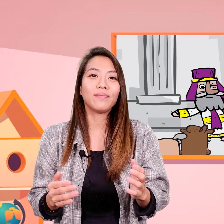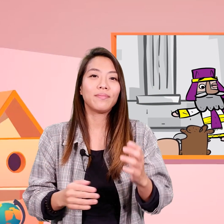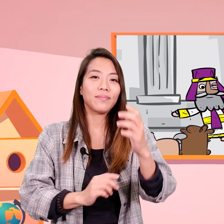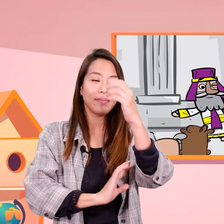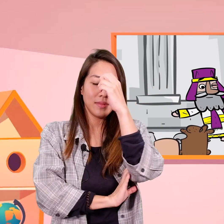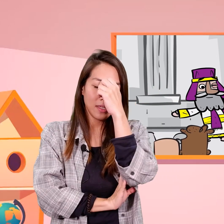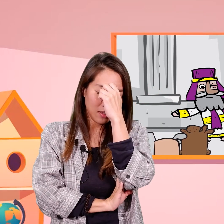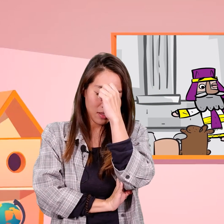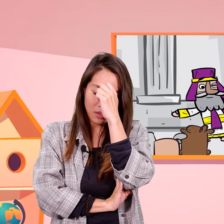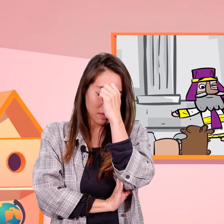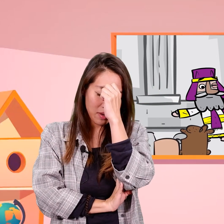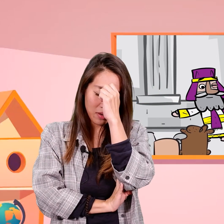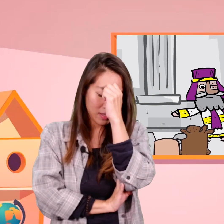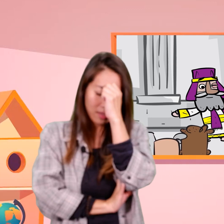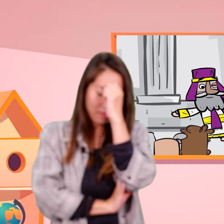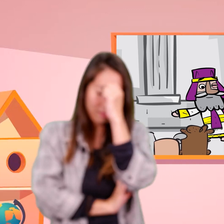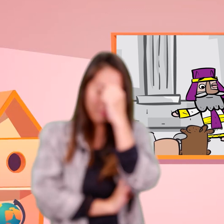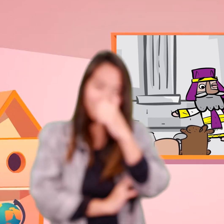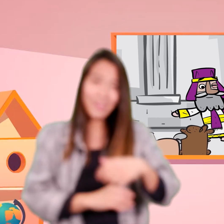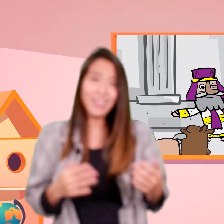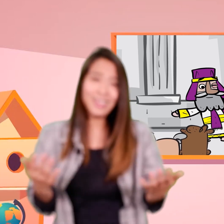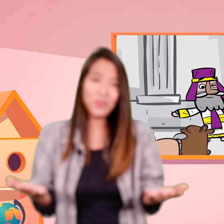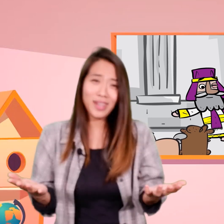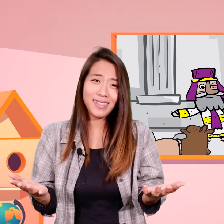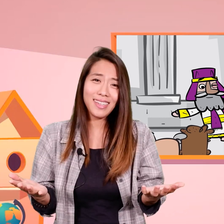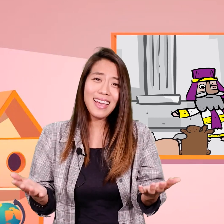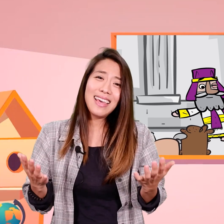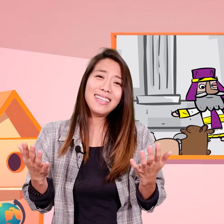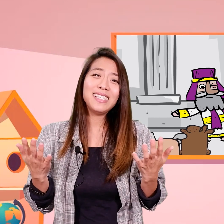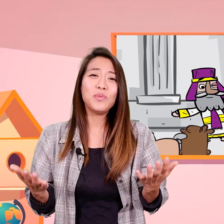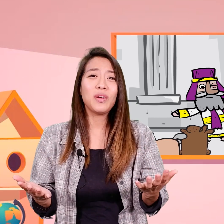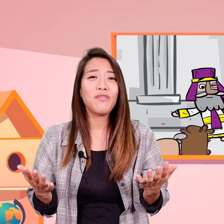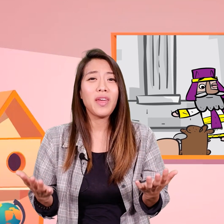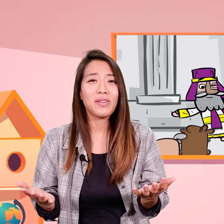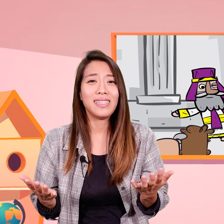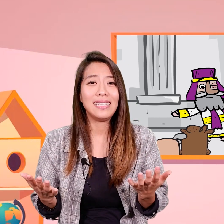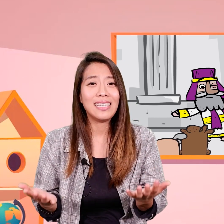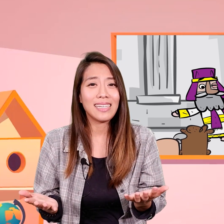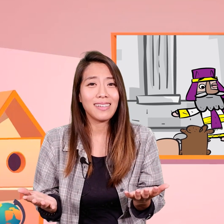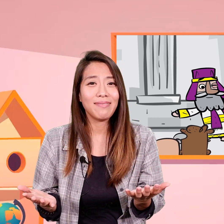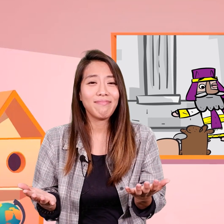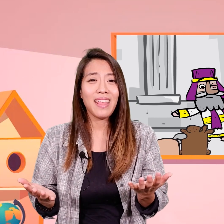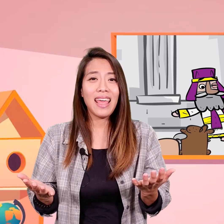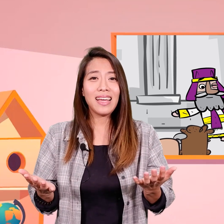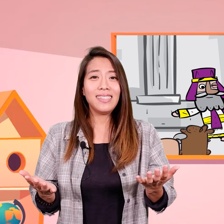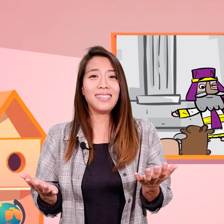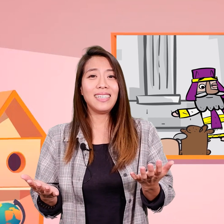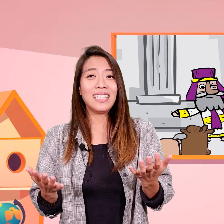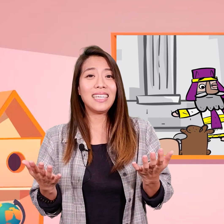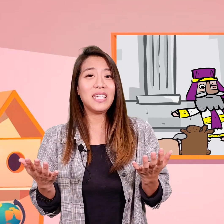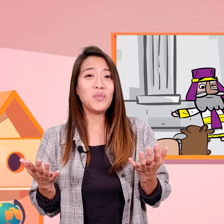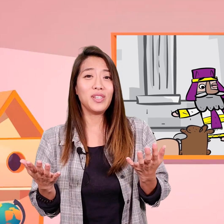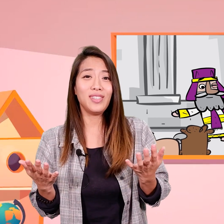loud. So embarrassing. And guess what? This is what Pharisee did.